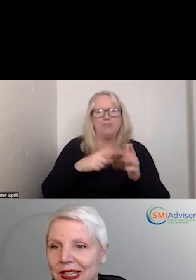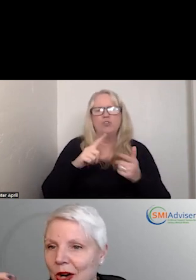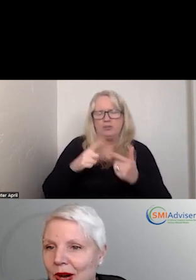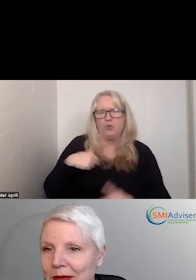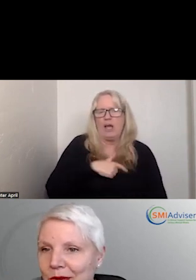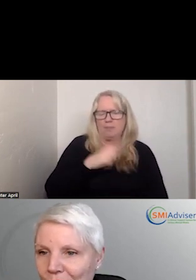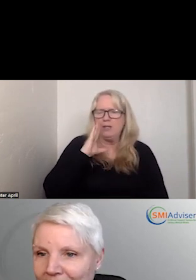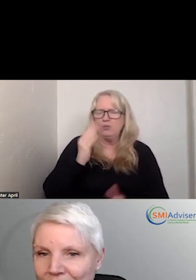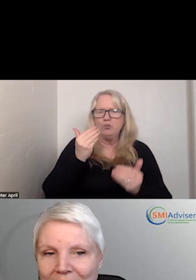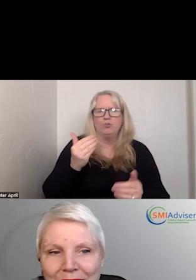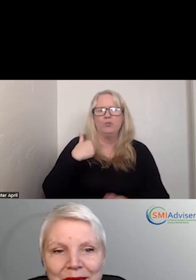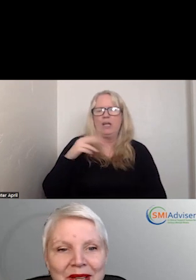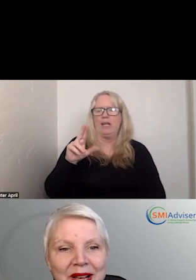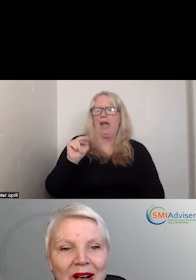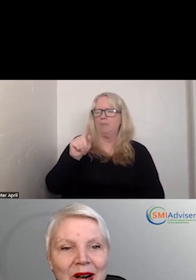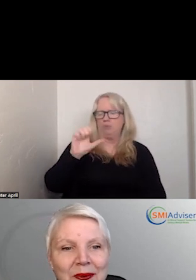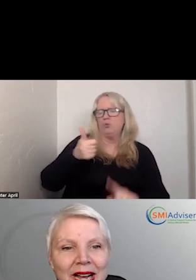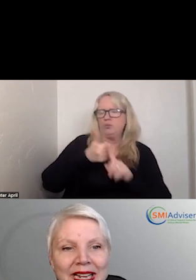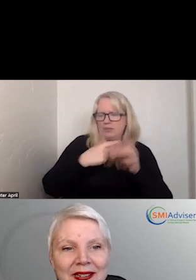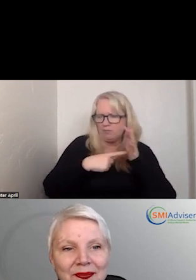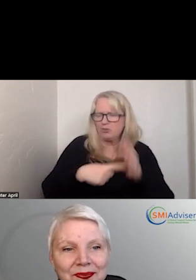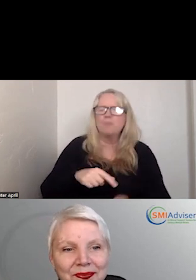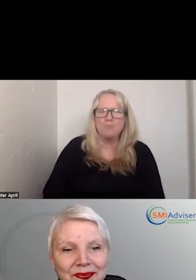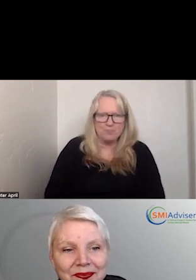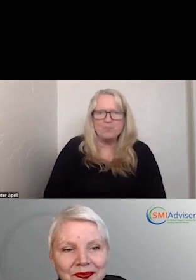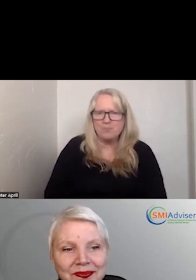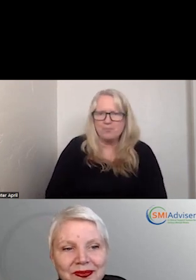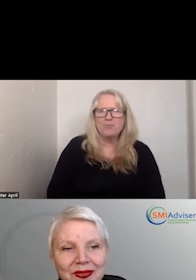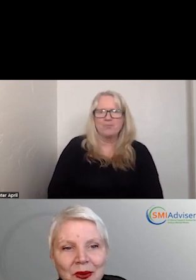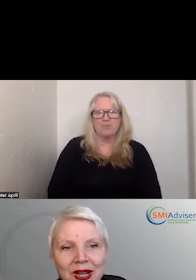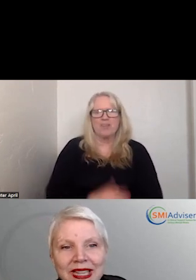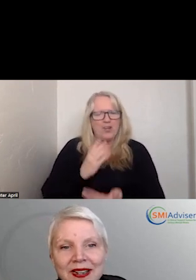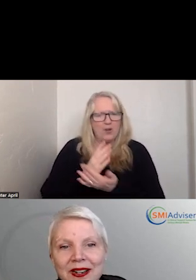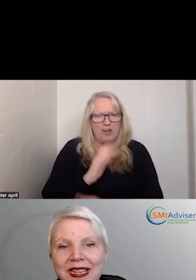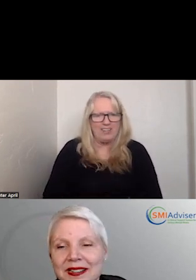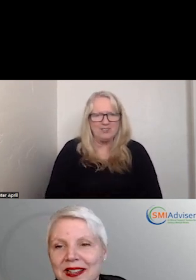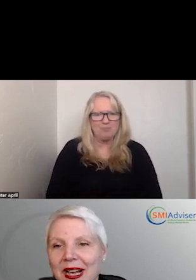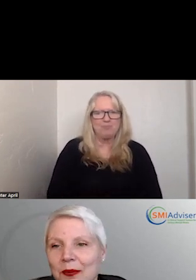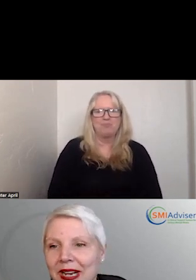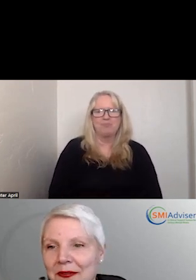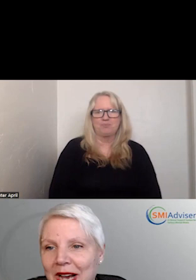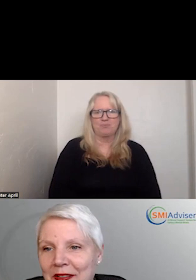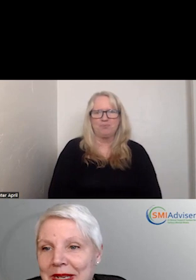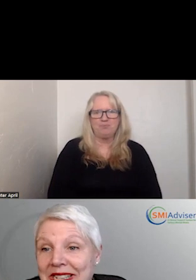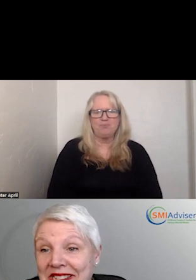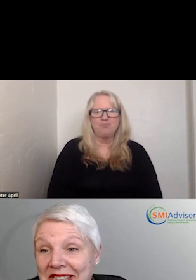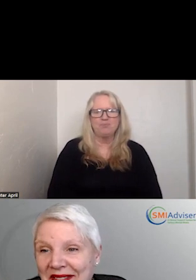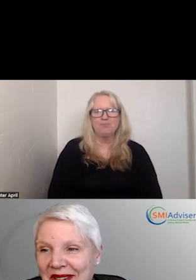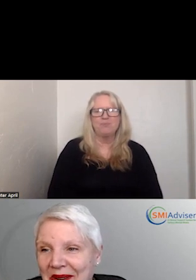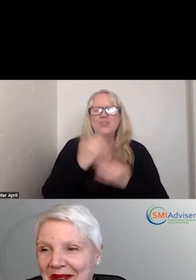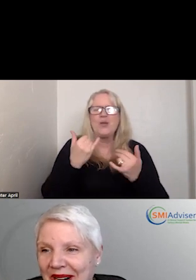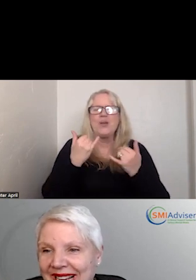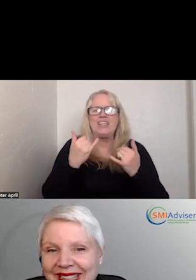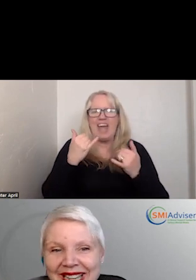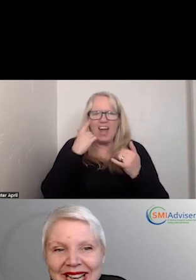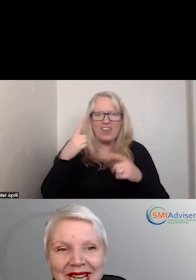us. Feel free to go on mute and try it yourself. All right. Well, here is what I've kind of been teasing for